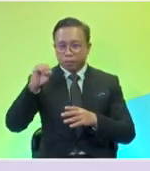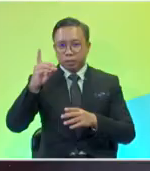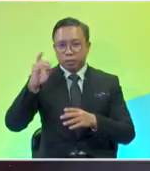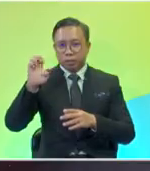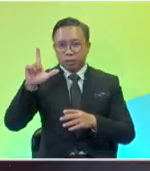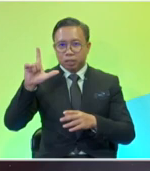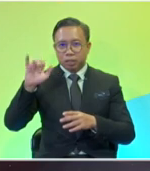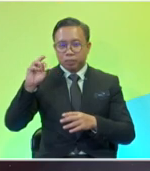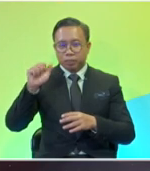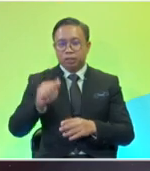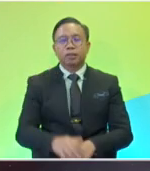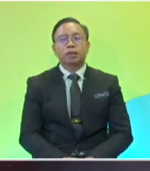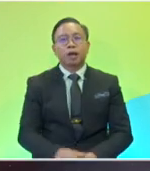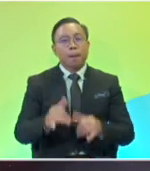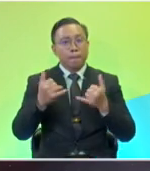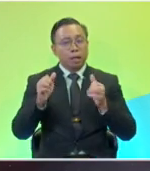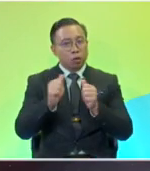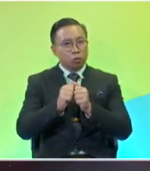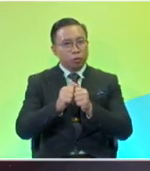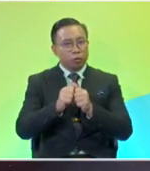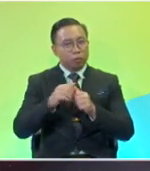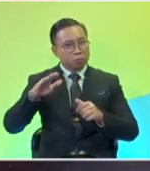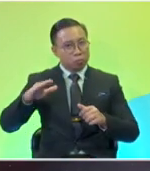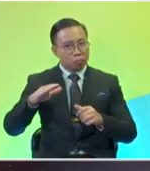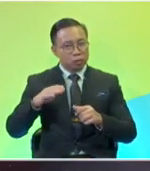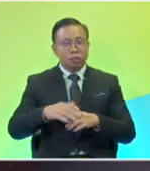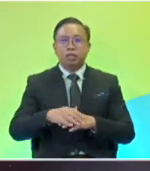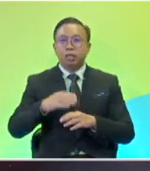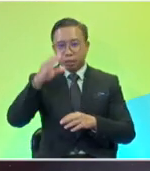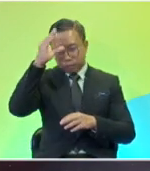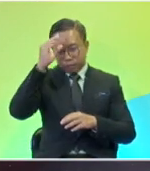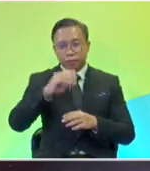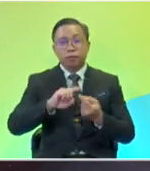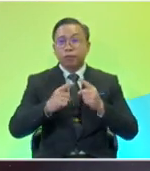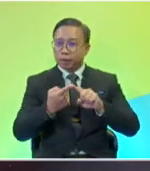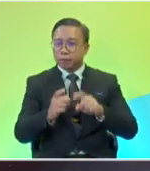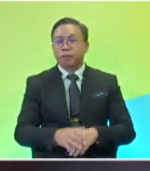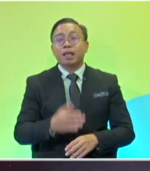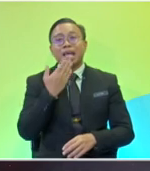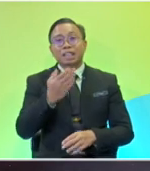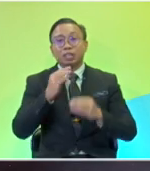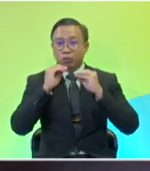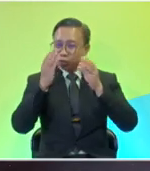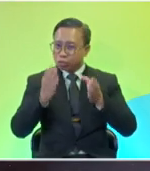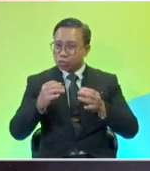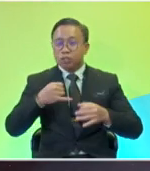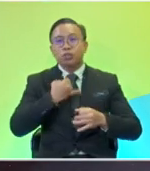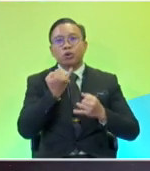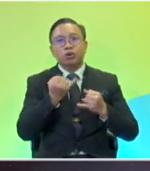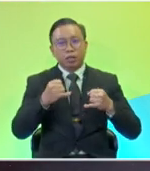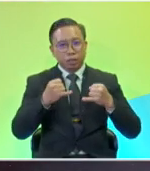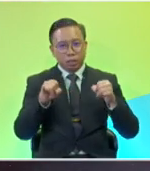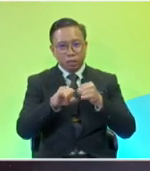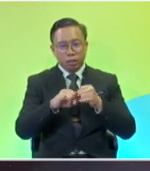play with your siblings or your parents or your friends. Mm-hmm. Right. Thank you so much, teacher, for joining all the way from you're